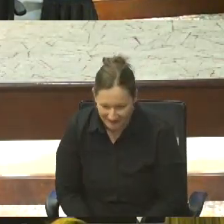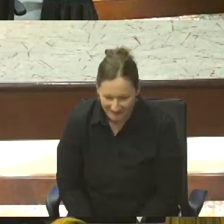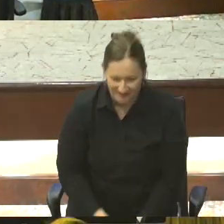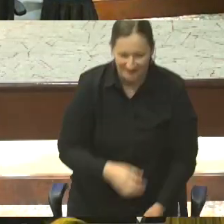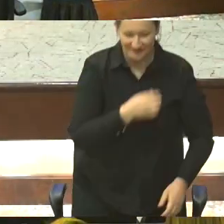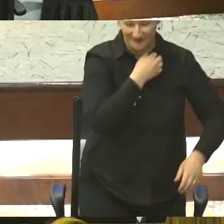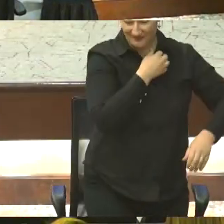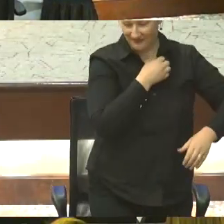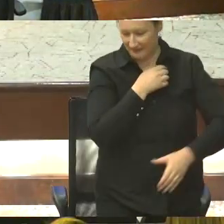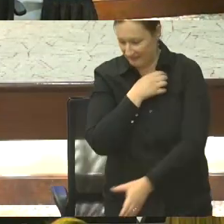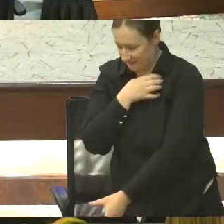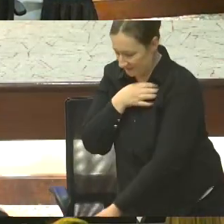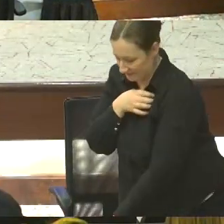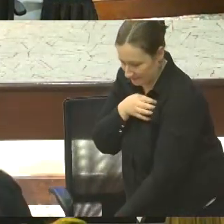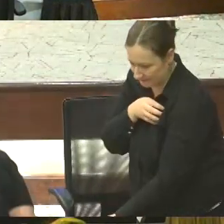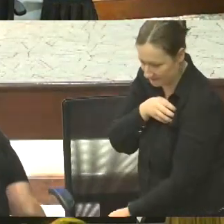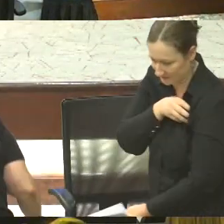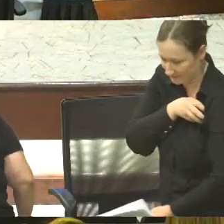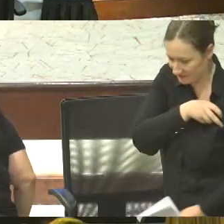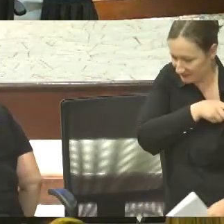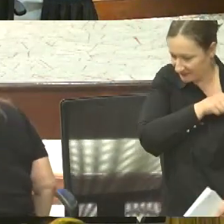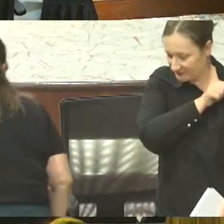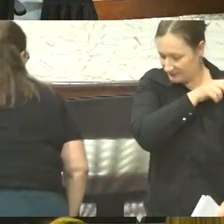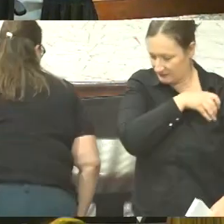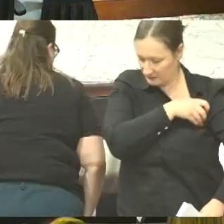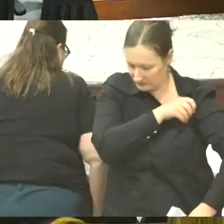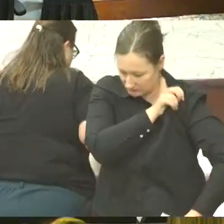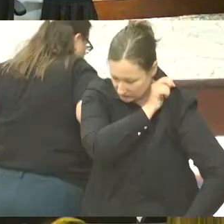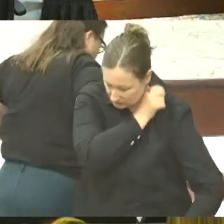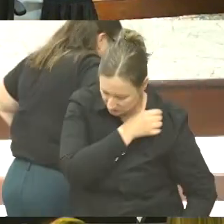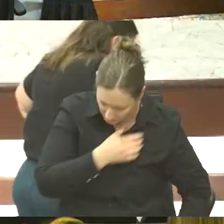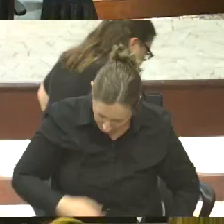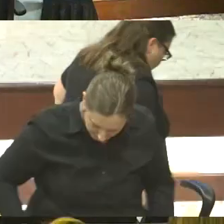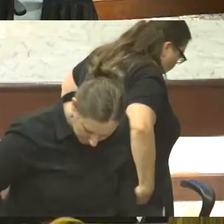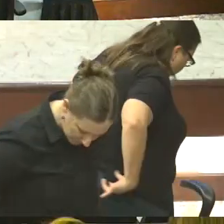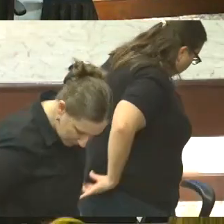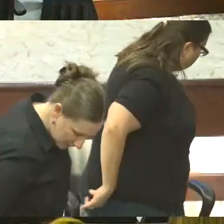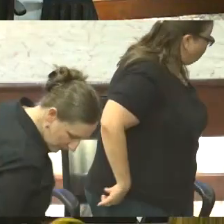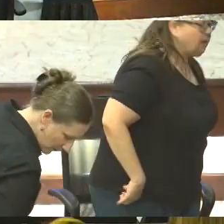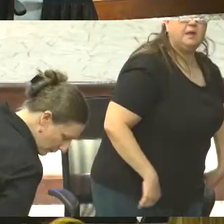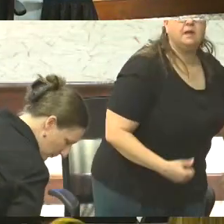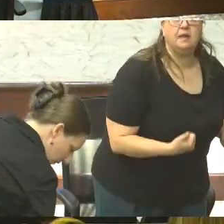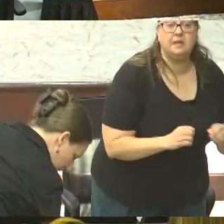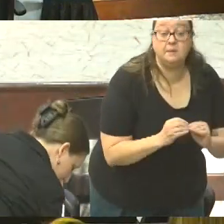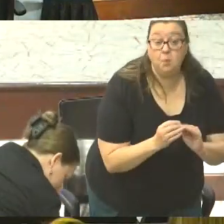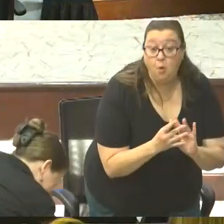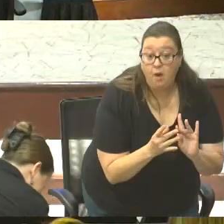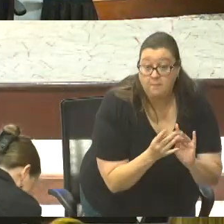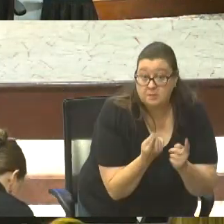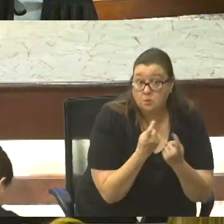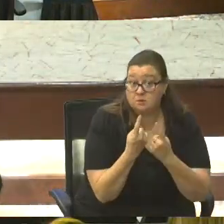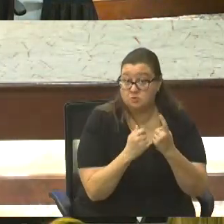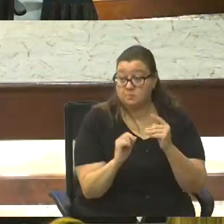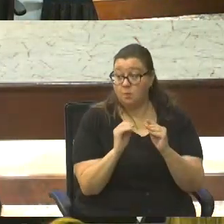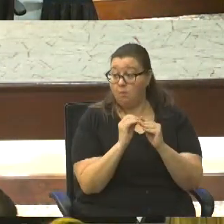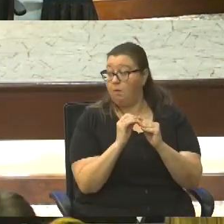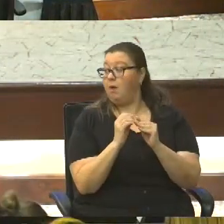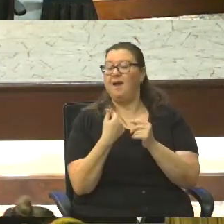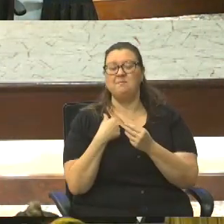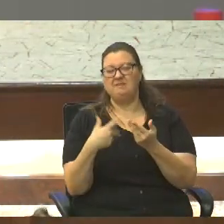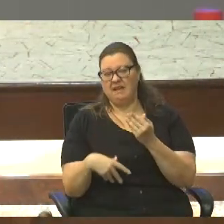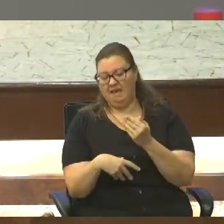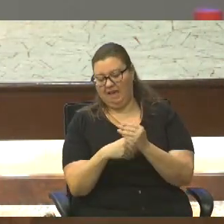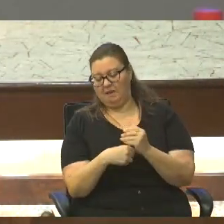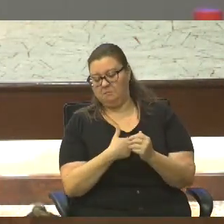Well stated, Councilmember Bearfield. Any other questions or comments? I'll just say, again, everything that Andra just said